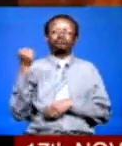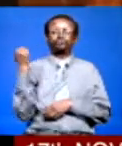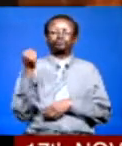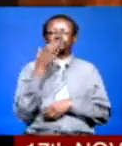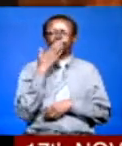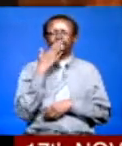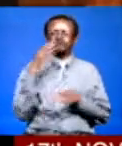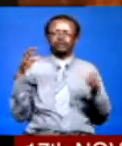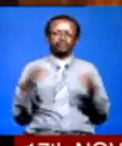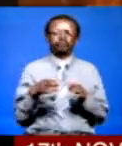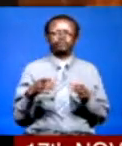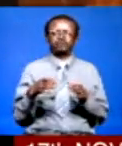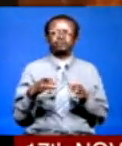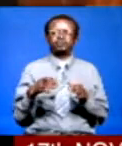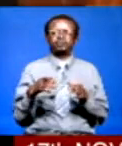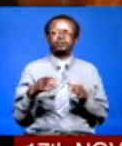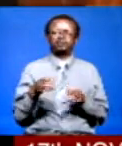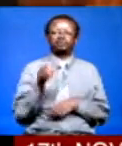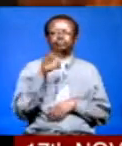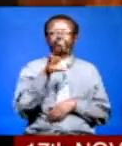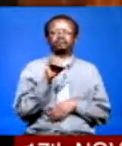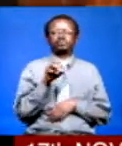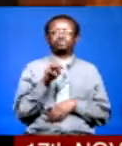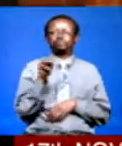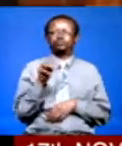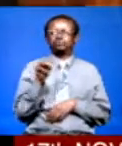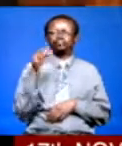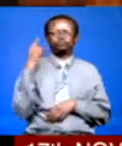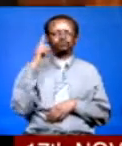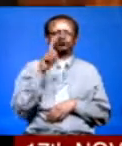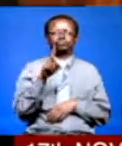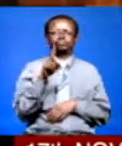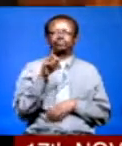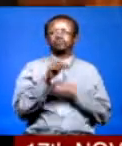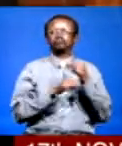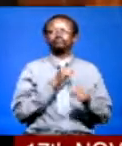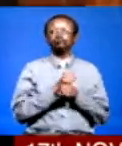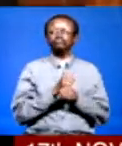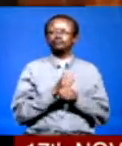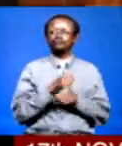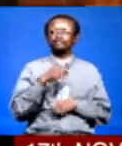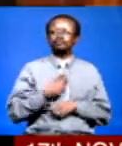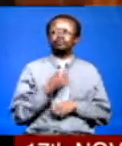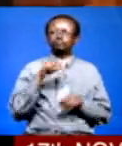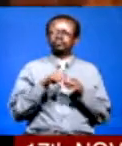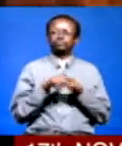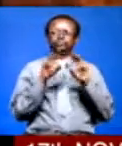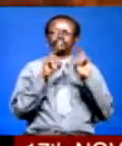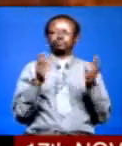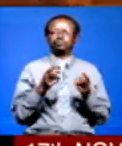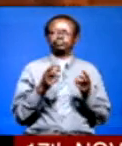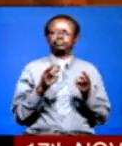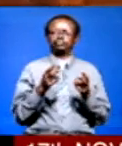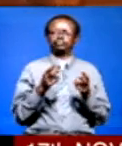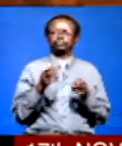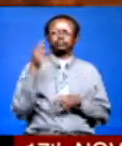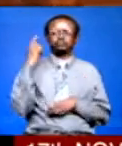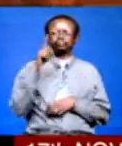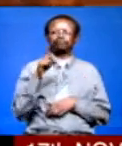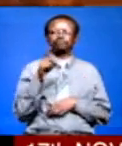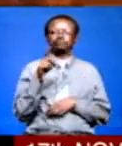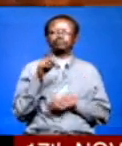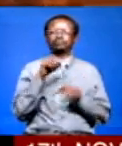panel was 50 million shillings per year. I'd been in the panel of Mumias Sugar Company for, I think,